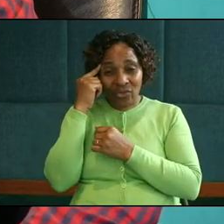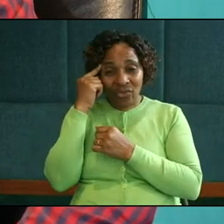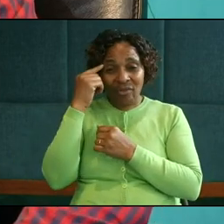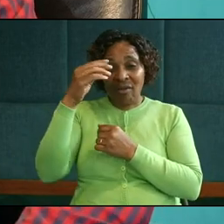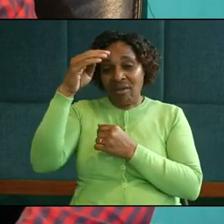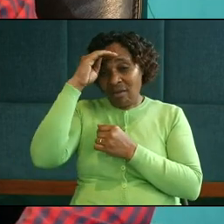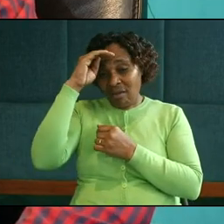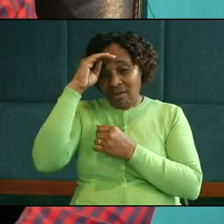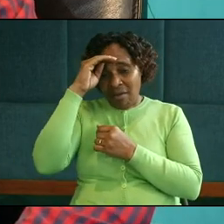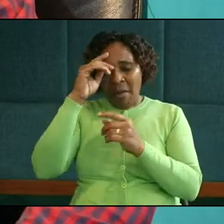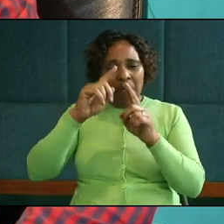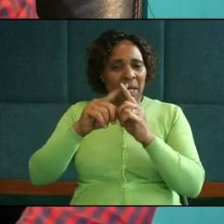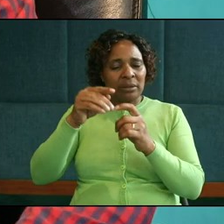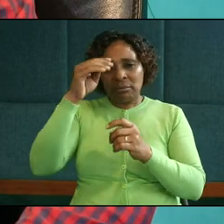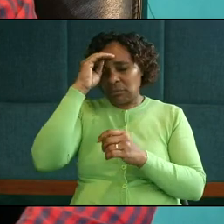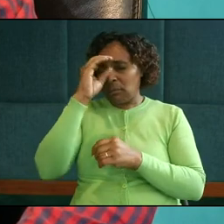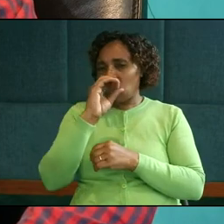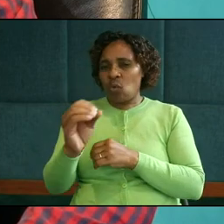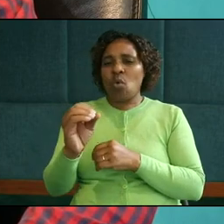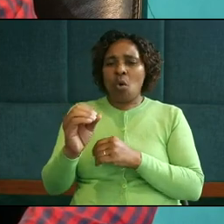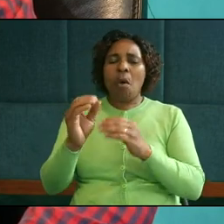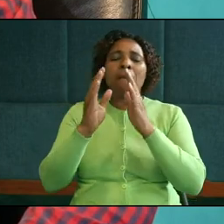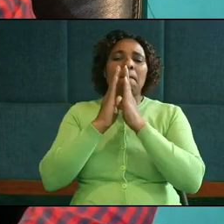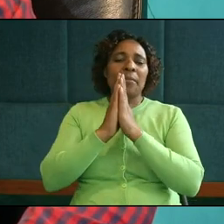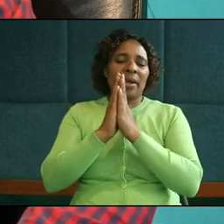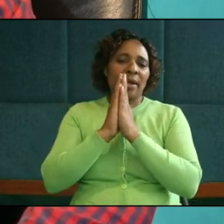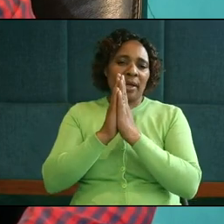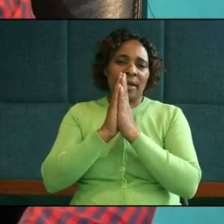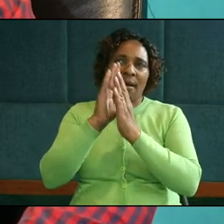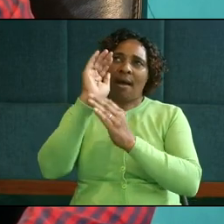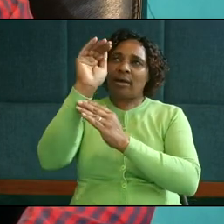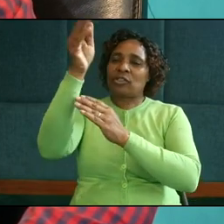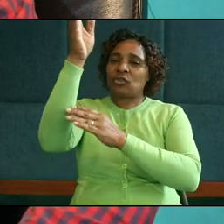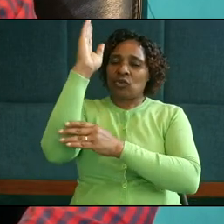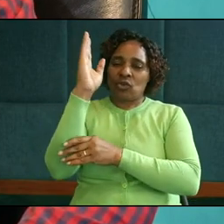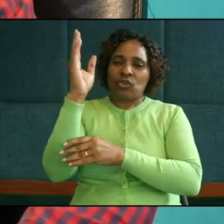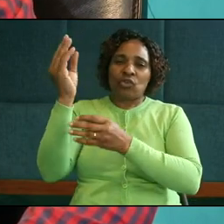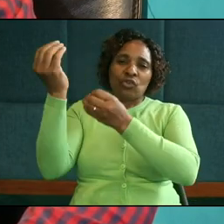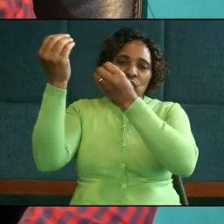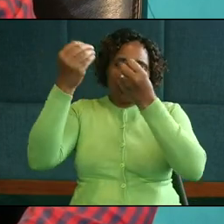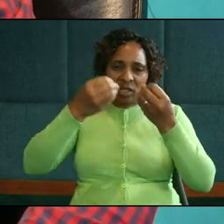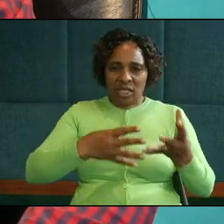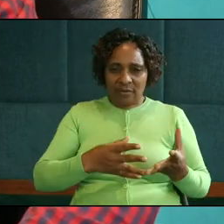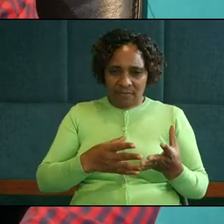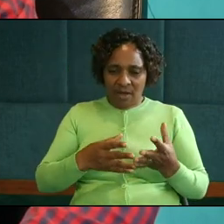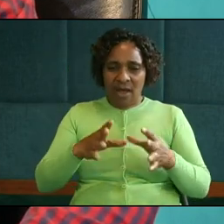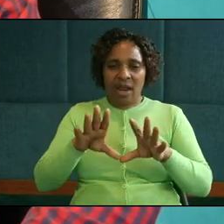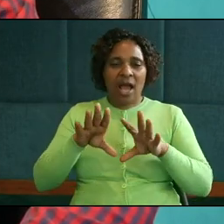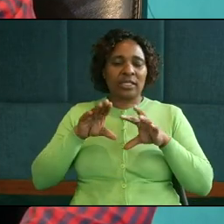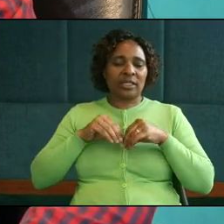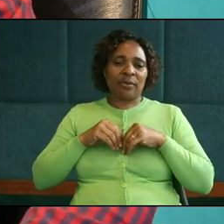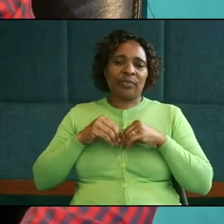was actually not drunk, but she was praying and asking God to grant her a petition.